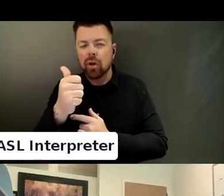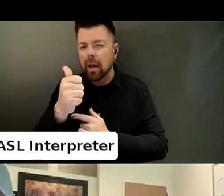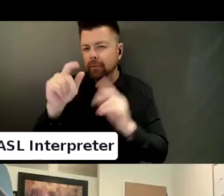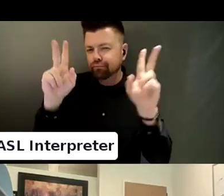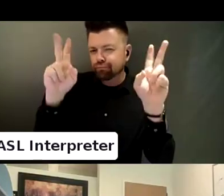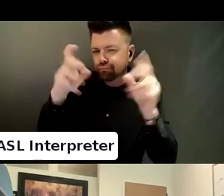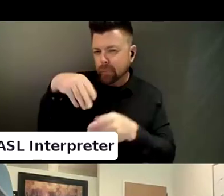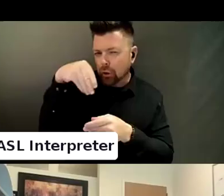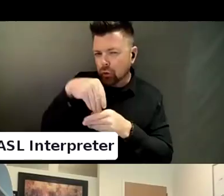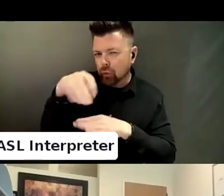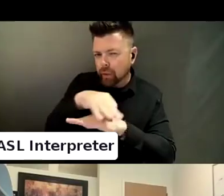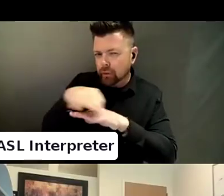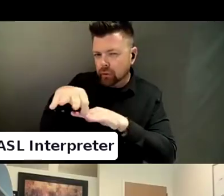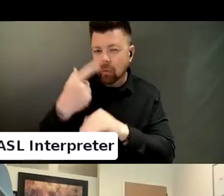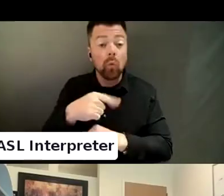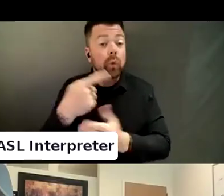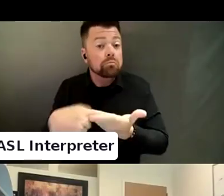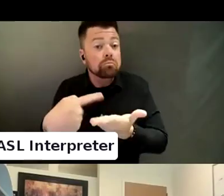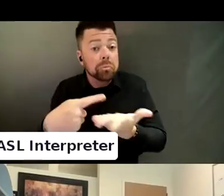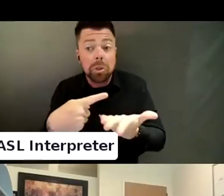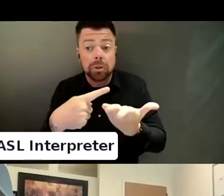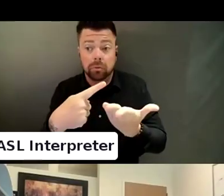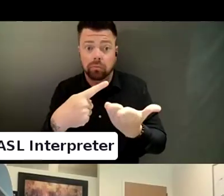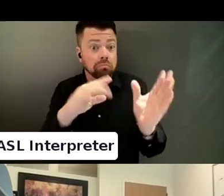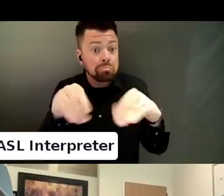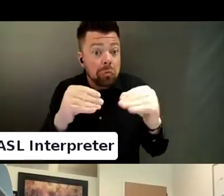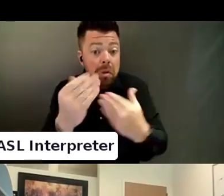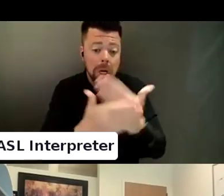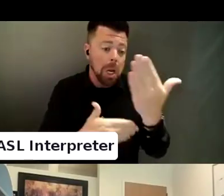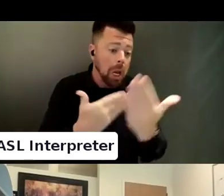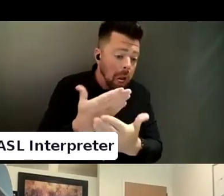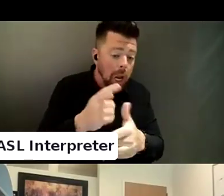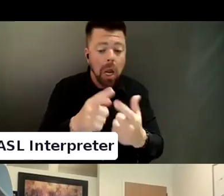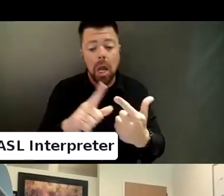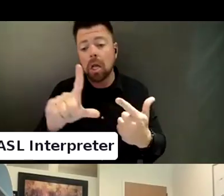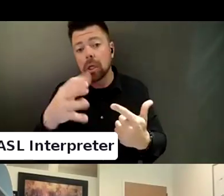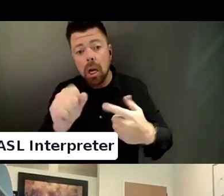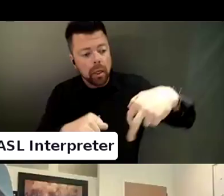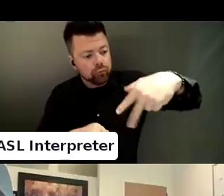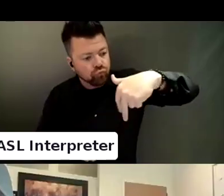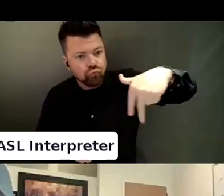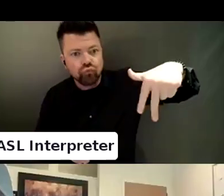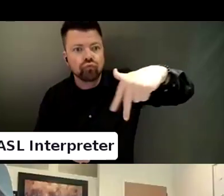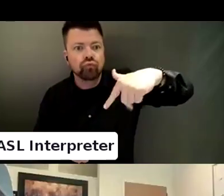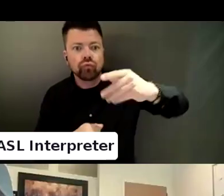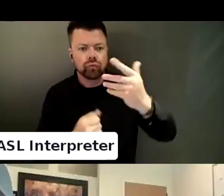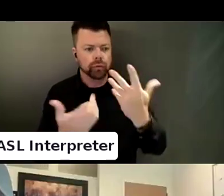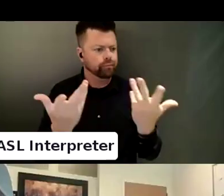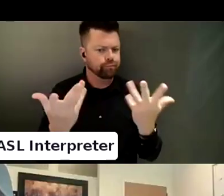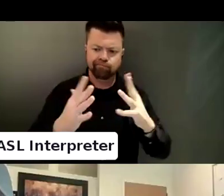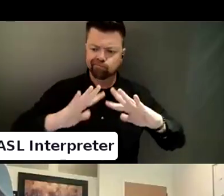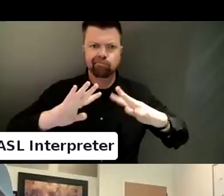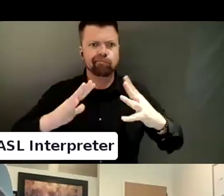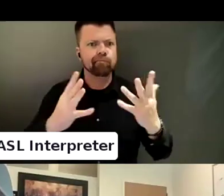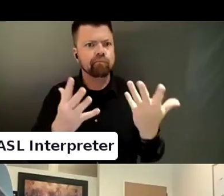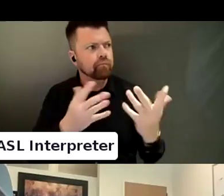we talk about movement. Everybody wants to move their hands, everybody wants to move their legs, Those are goals that people,